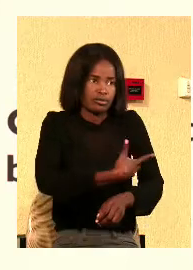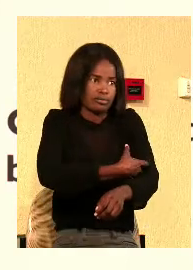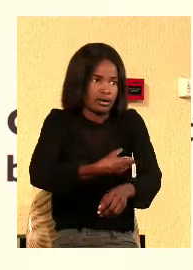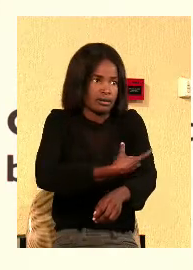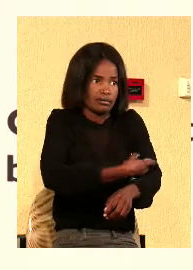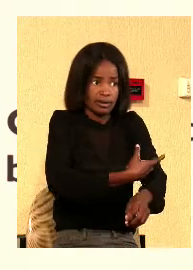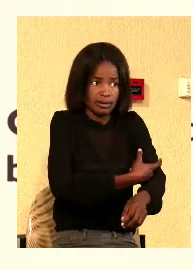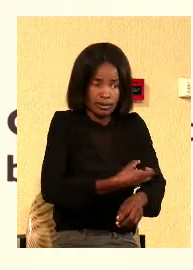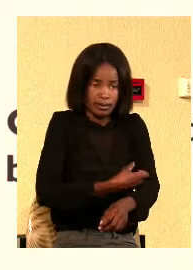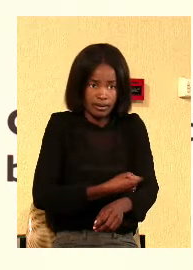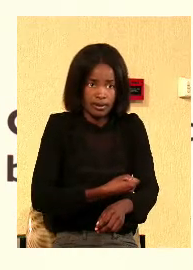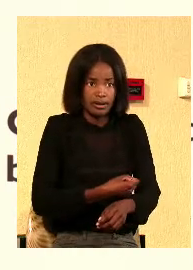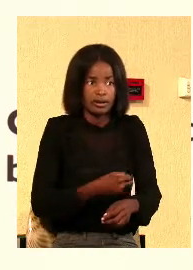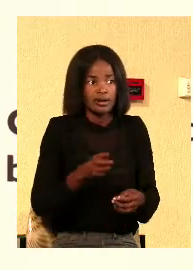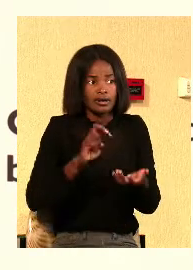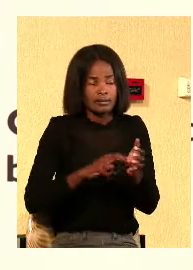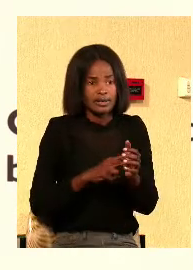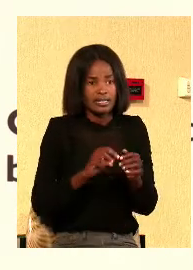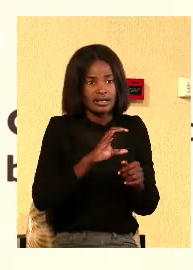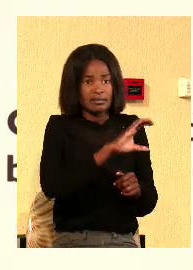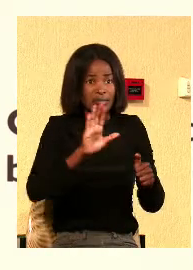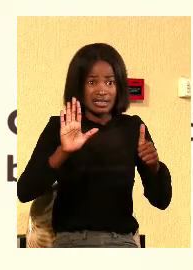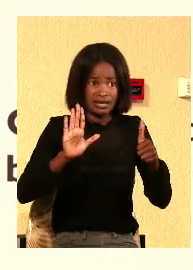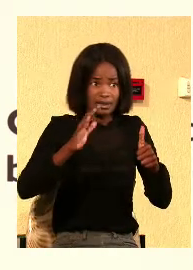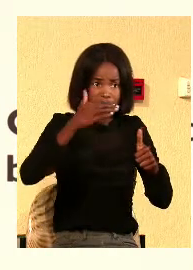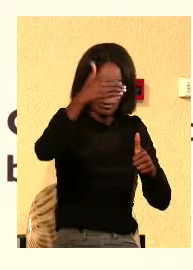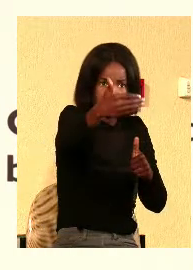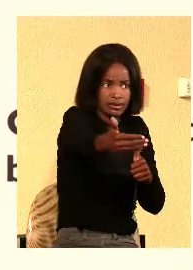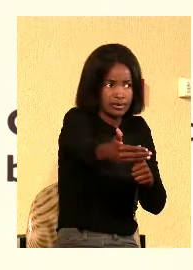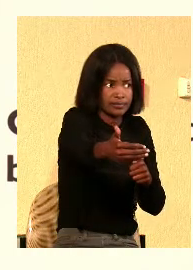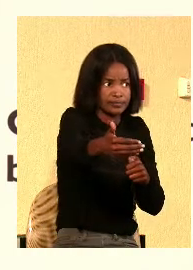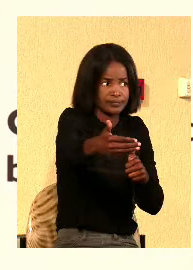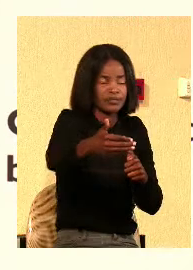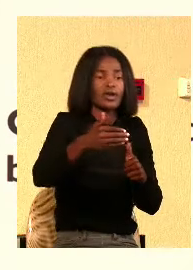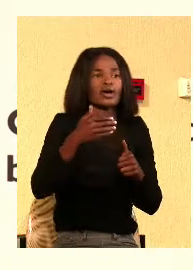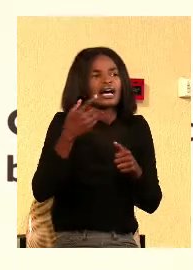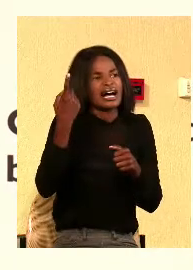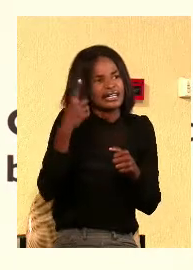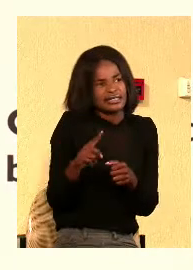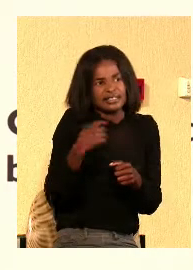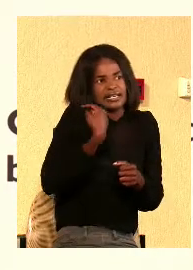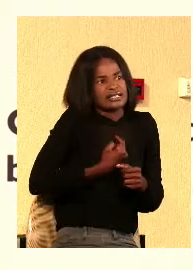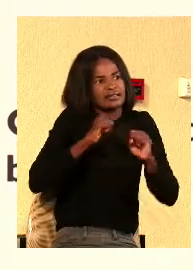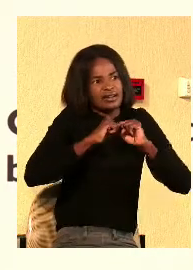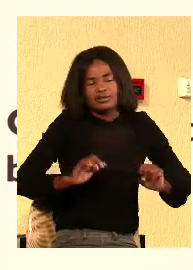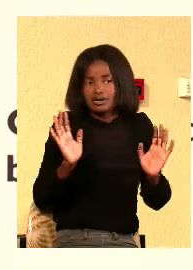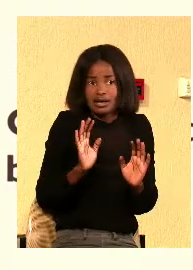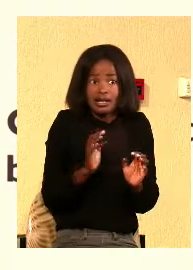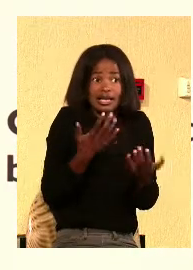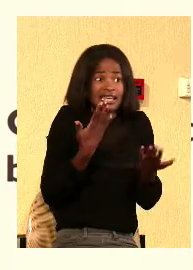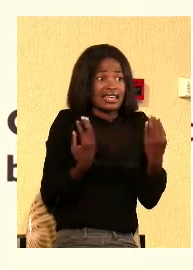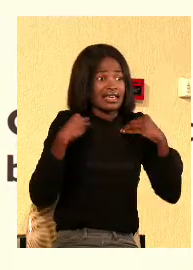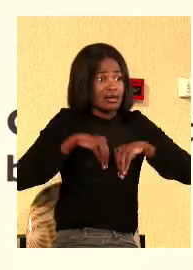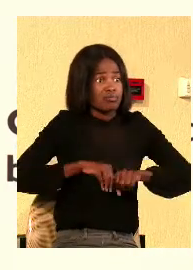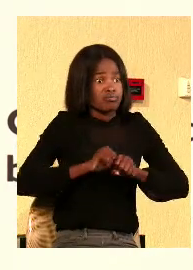We are saying within the next 6 months. But this depends on, of course, on the developments.